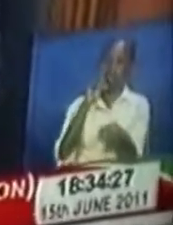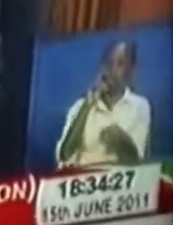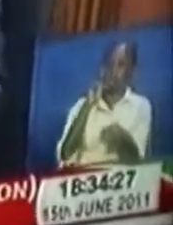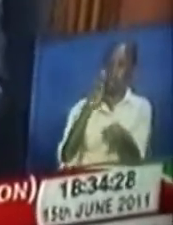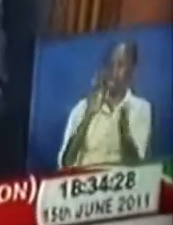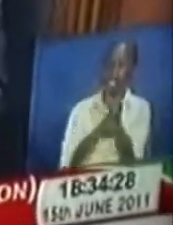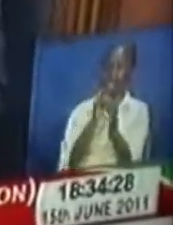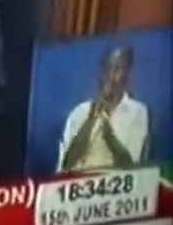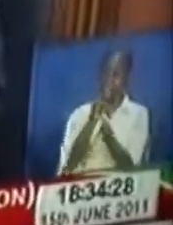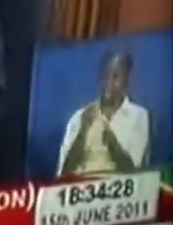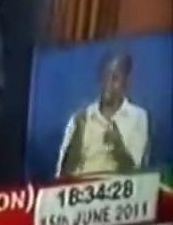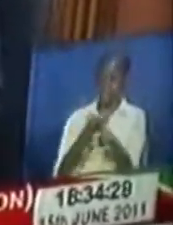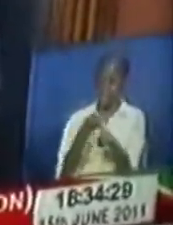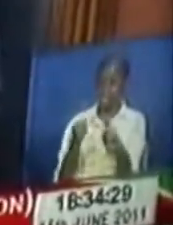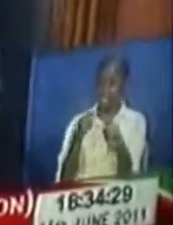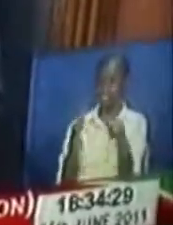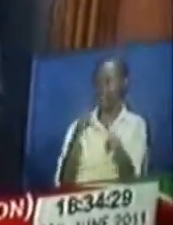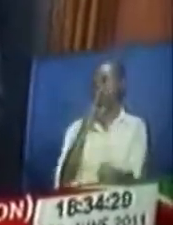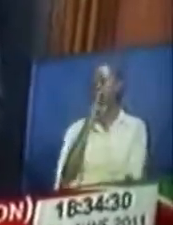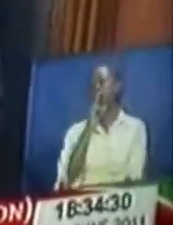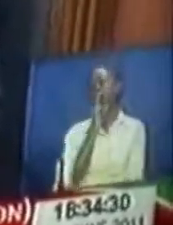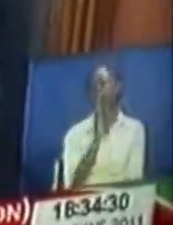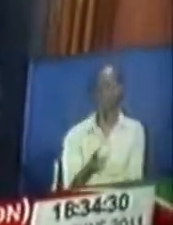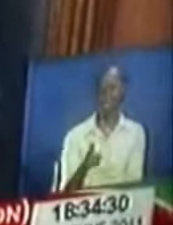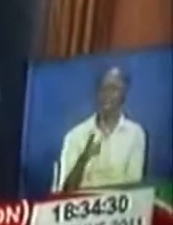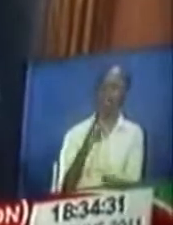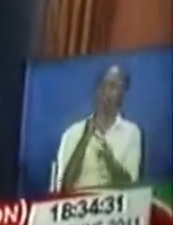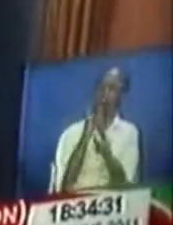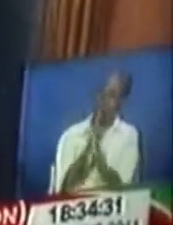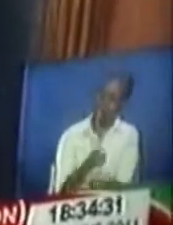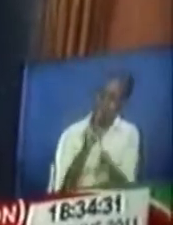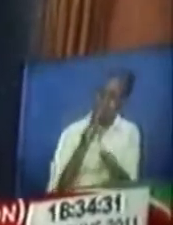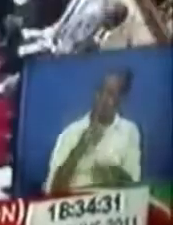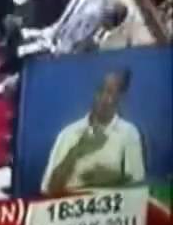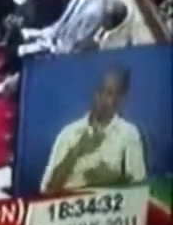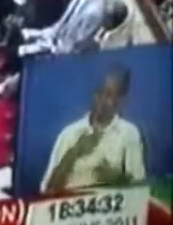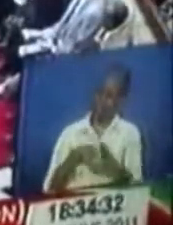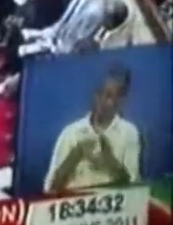violence against. Order, honorable members.